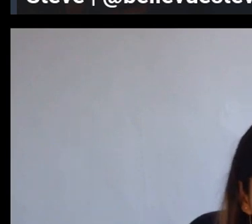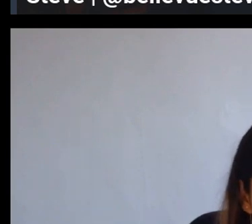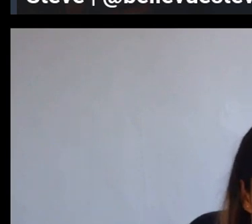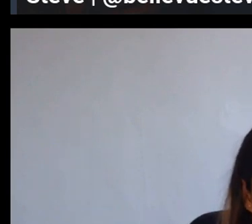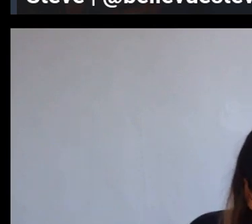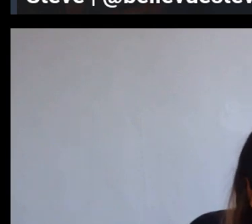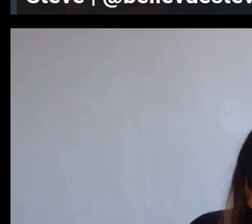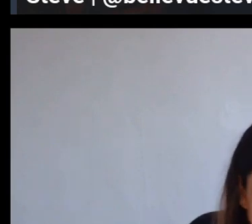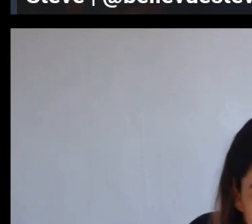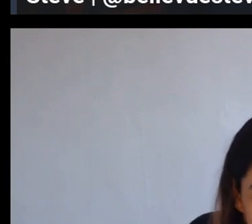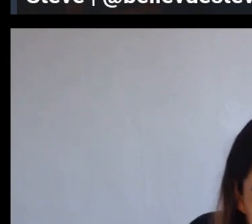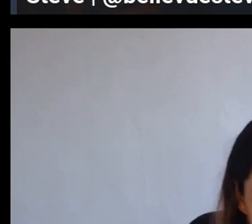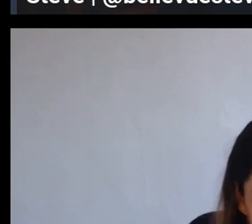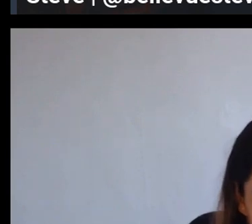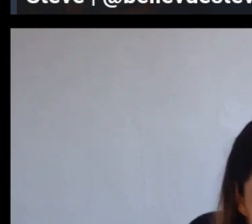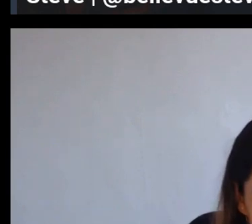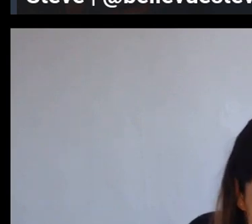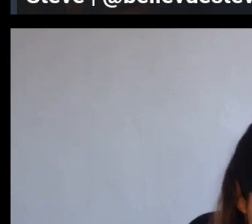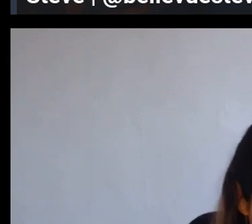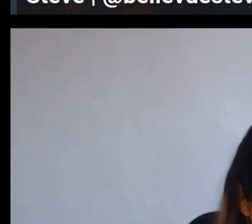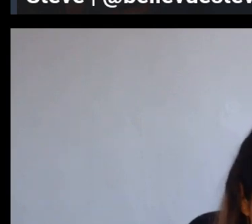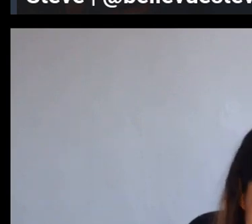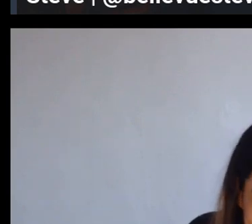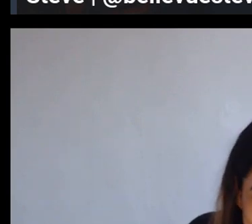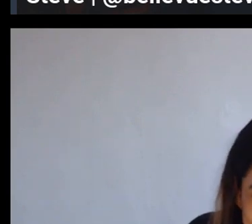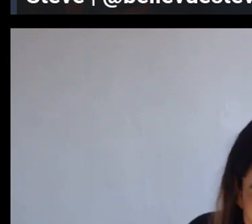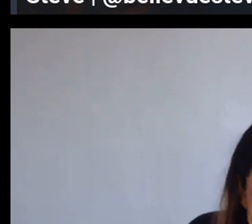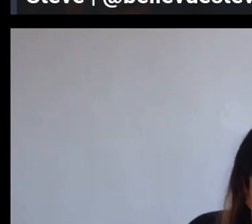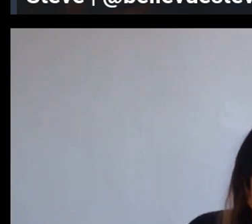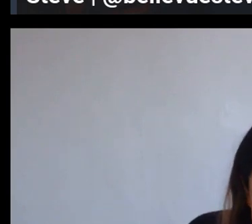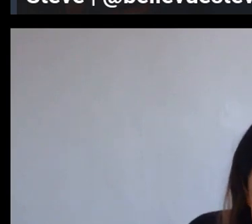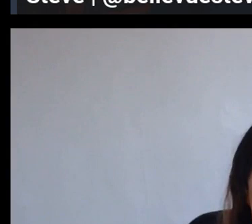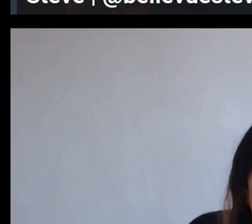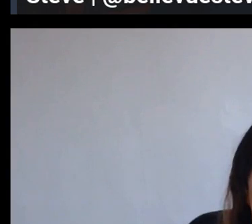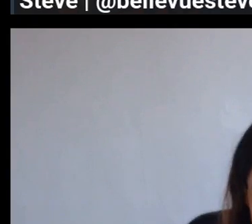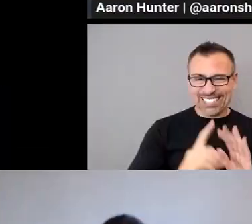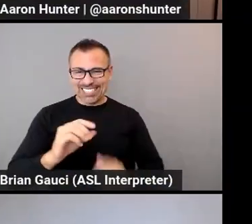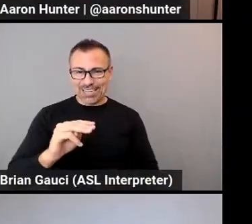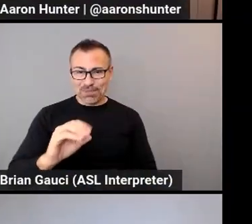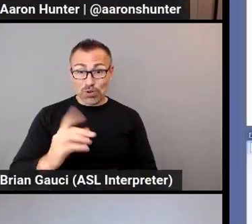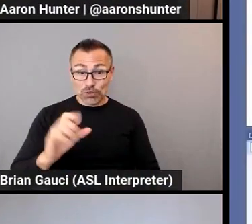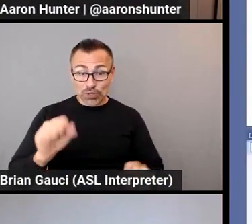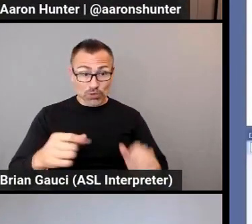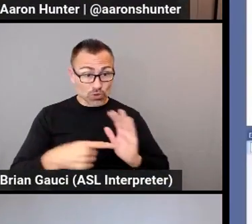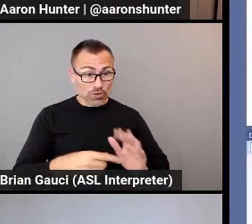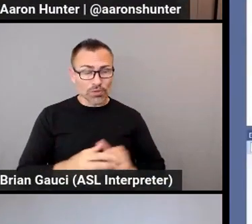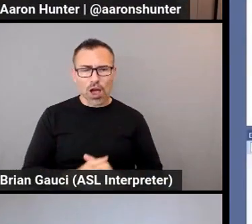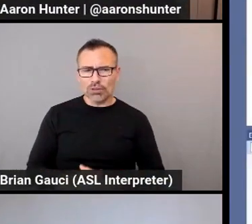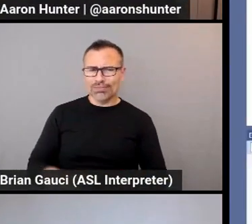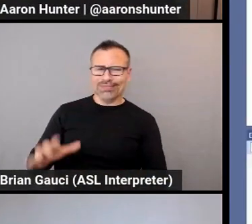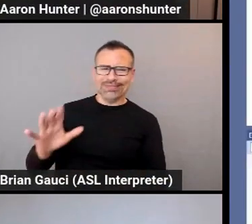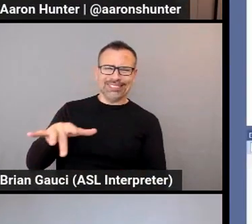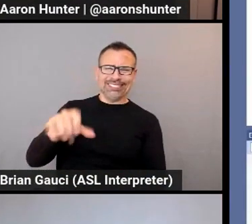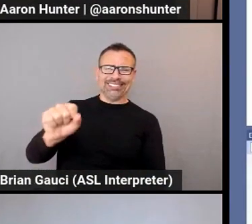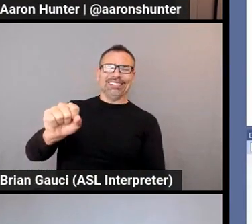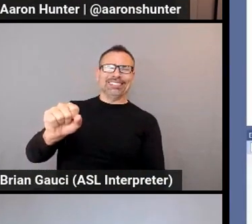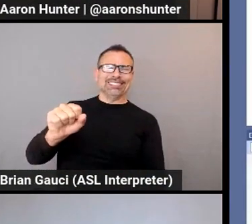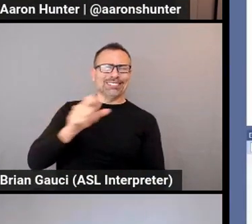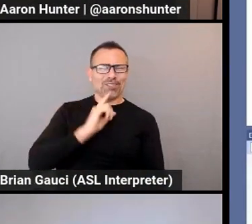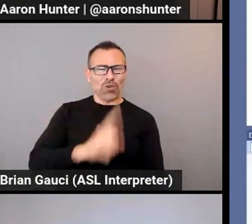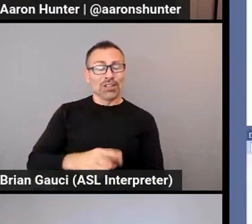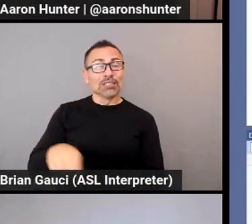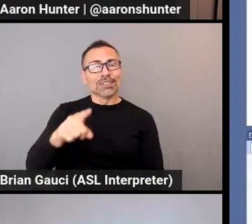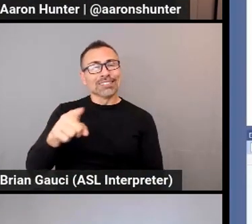Aaron particularly likes, is demos. Yes. Demos. So can you show us? Yeah, totally. So again, we're going to do a live